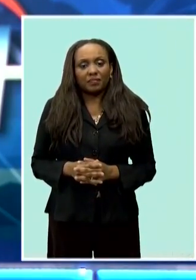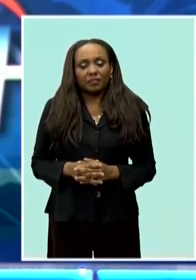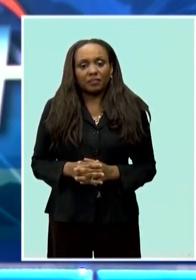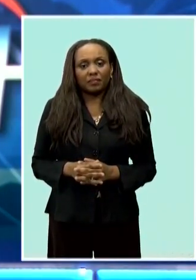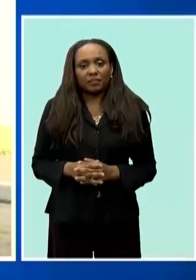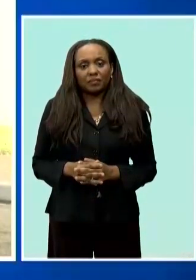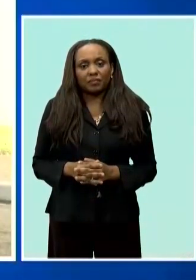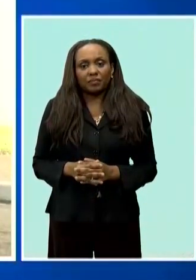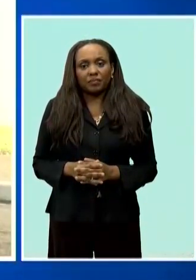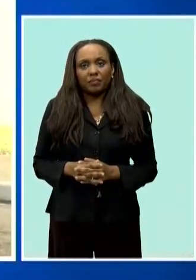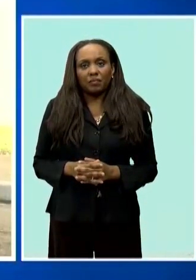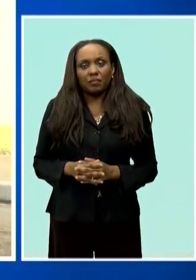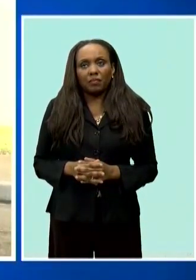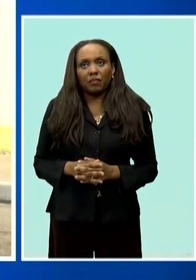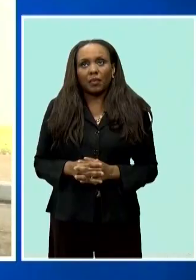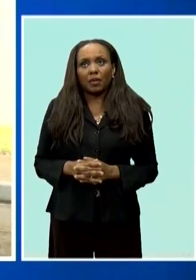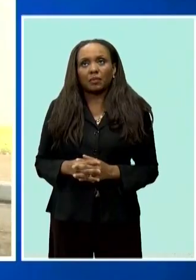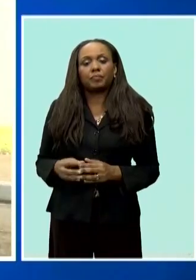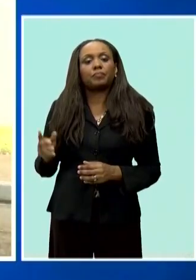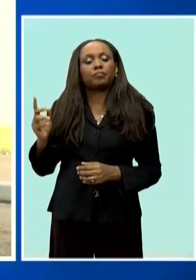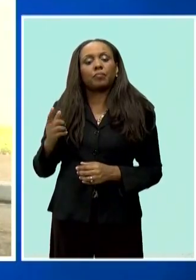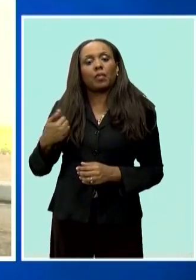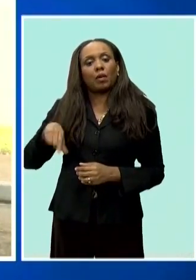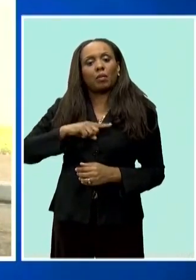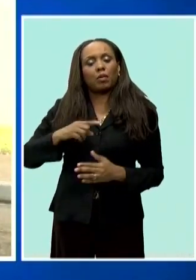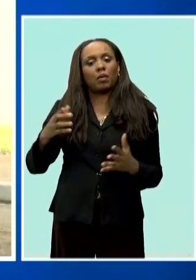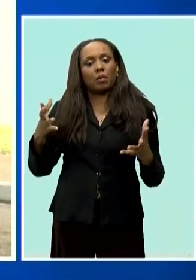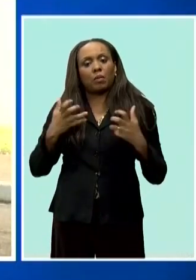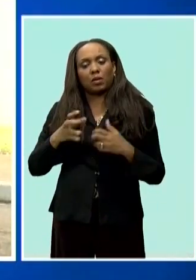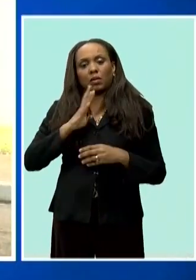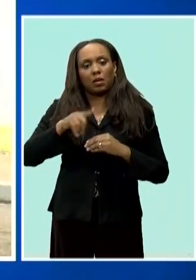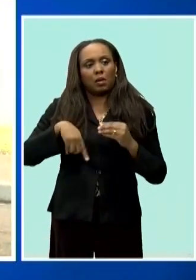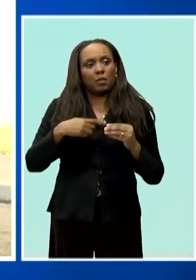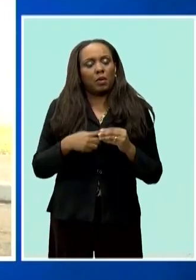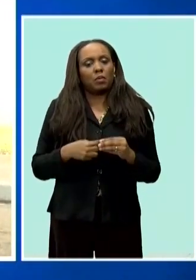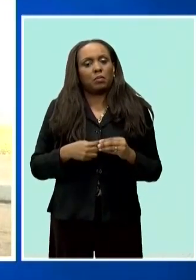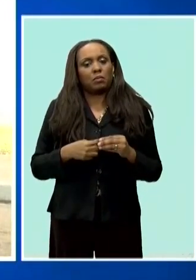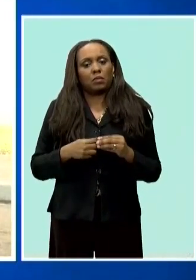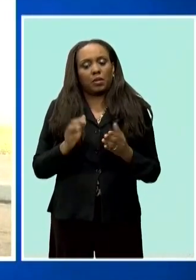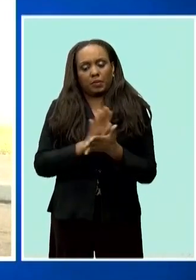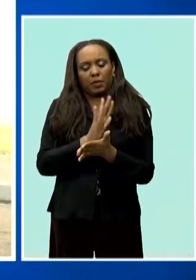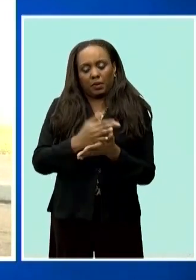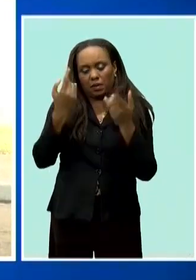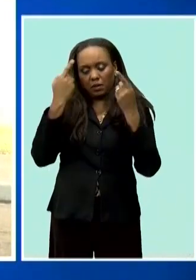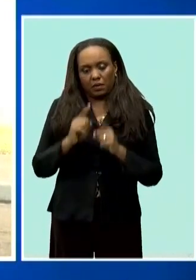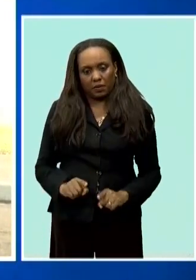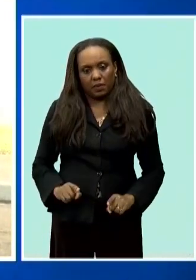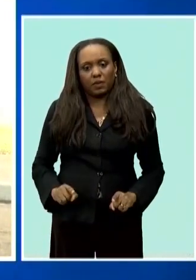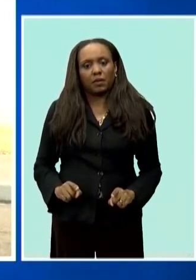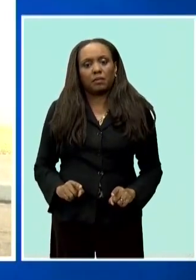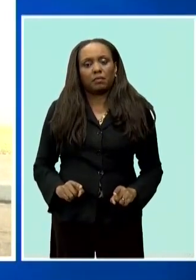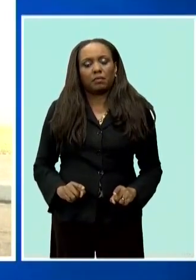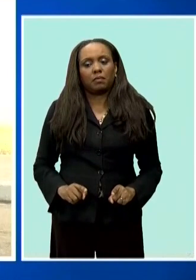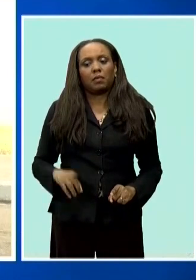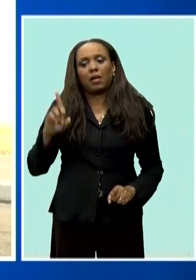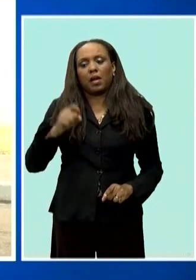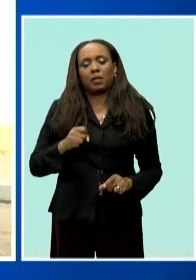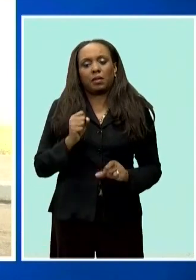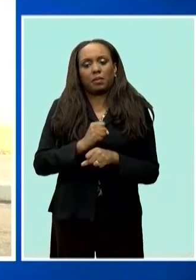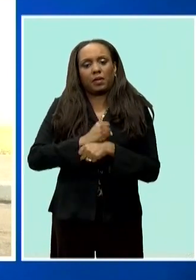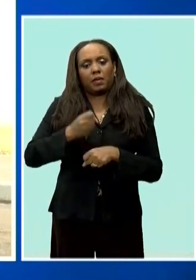Public Relations Officer of the Alliance of Owners of Public Transport, or AOPT, Mark Haynes, spoke briefly with CBC News on the sidelines